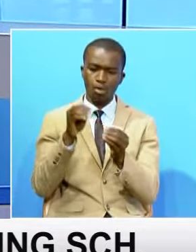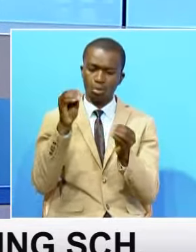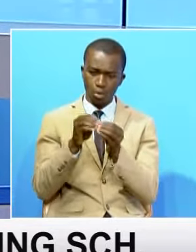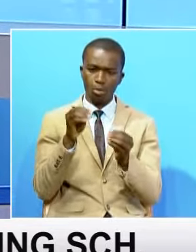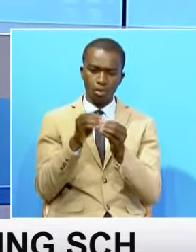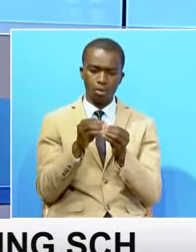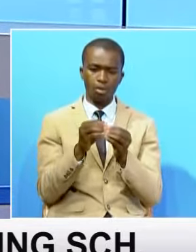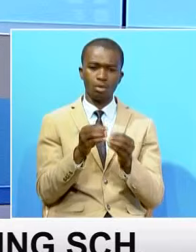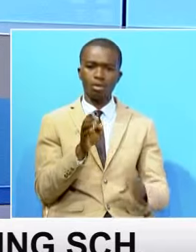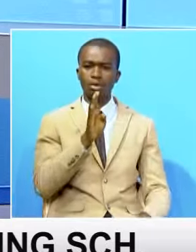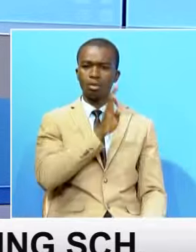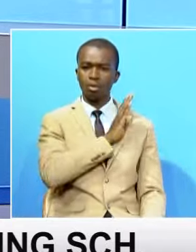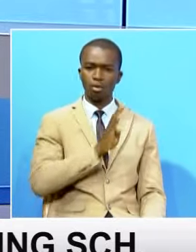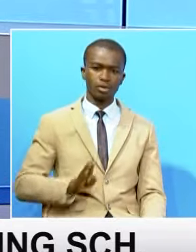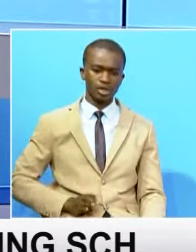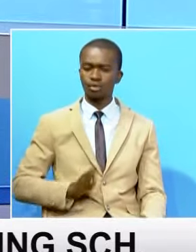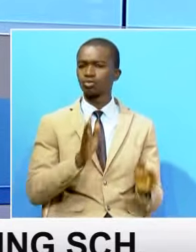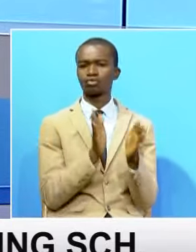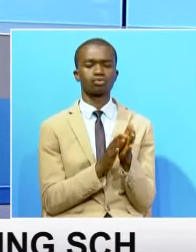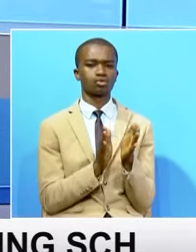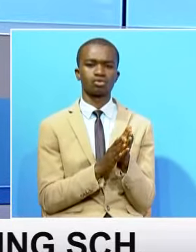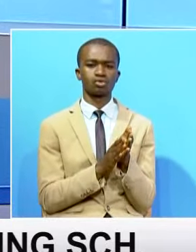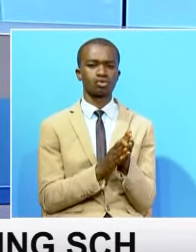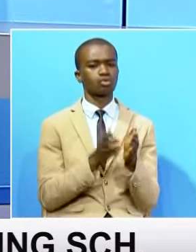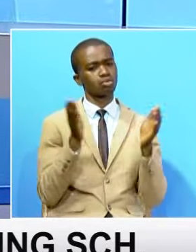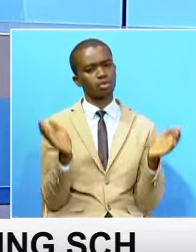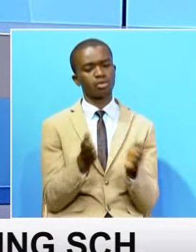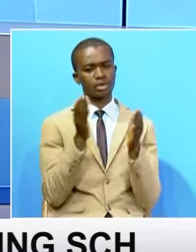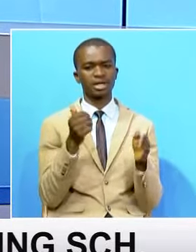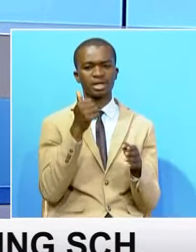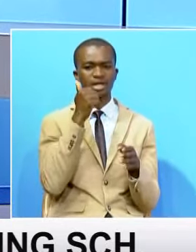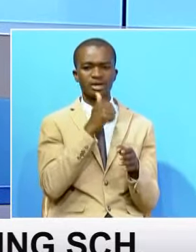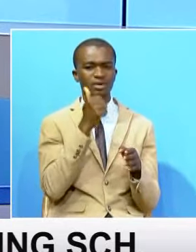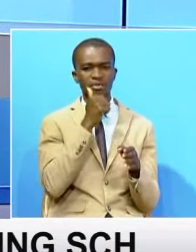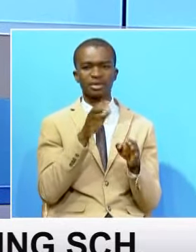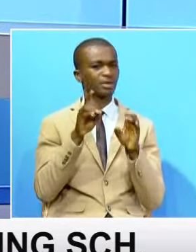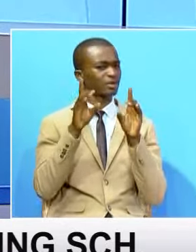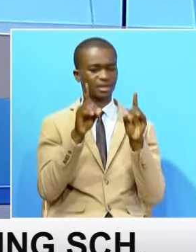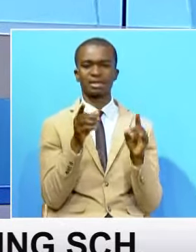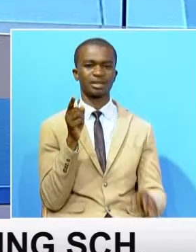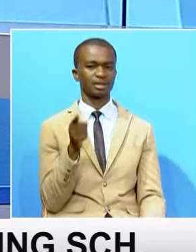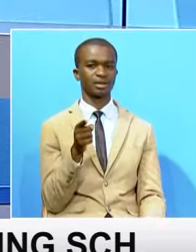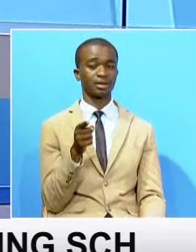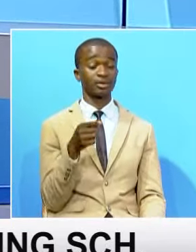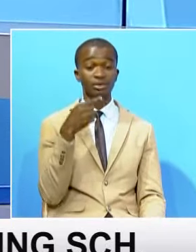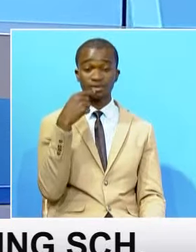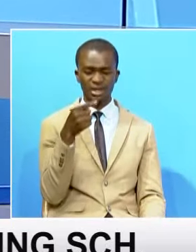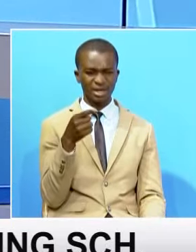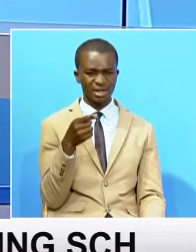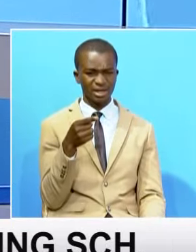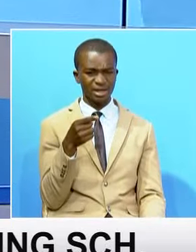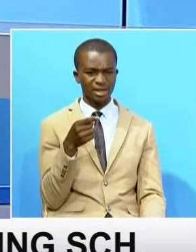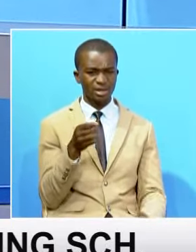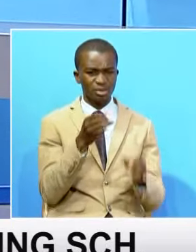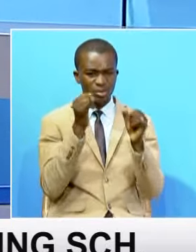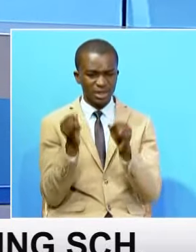girl child. Ms. Mwamba says the move will also help with the successful implementation of the Keeping Girls in School,